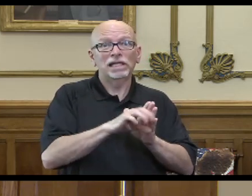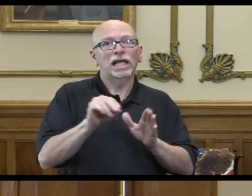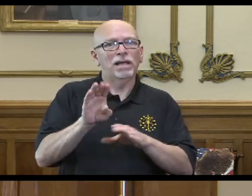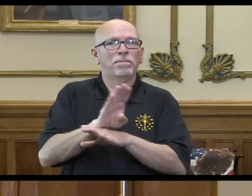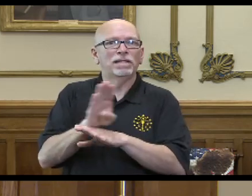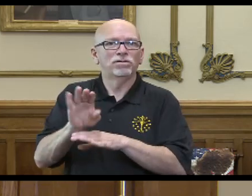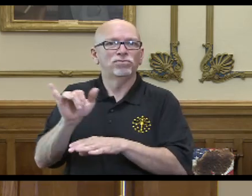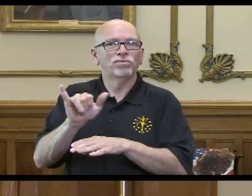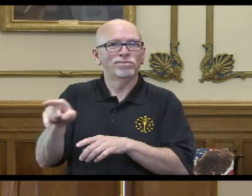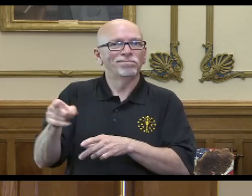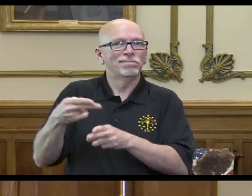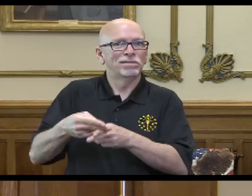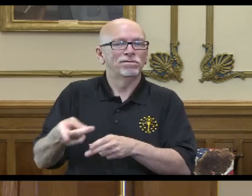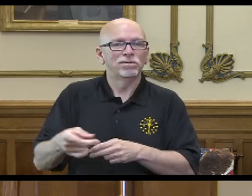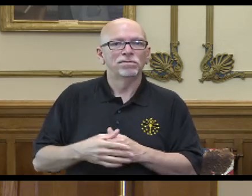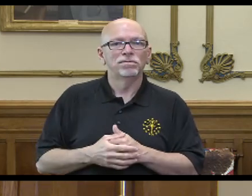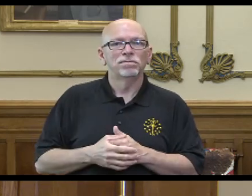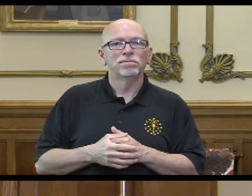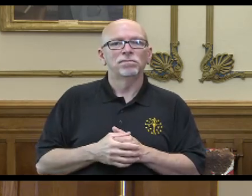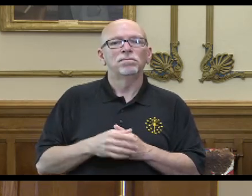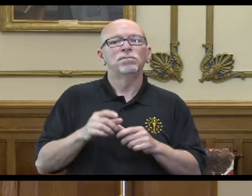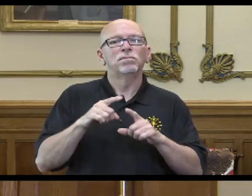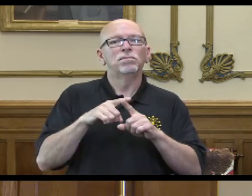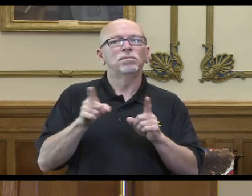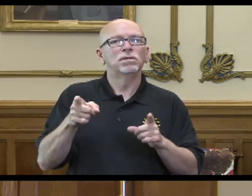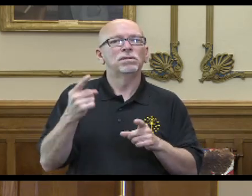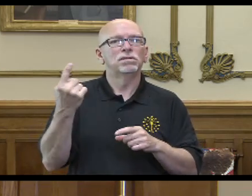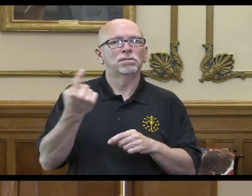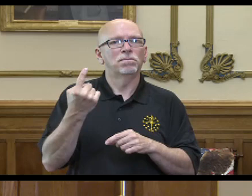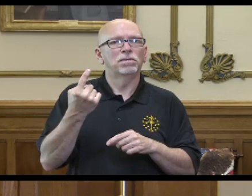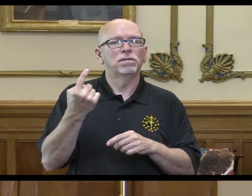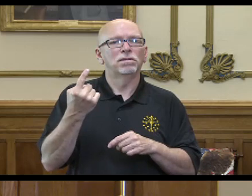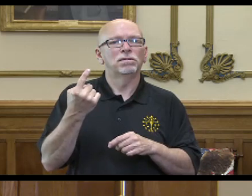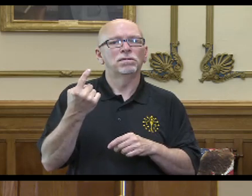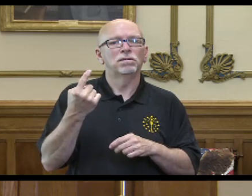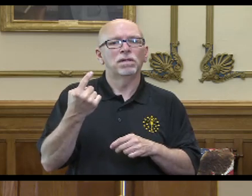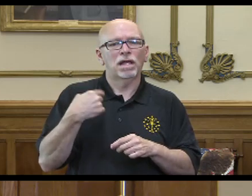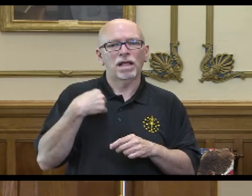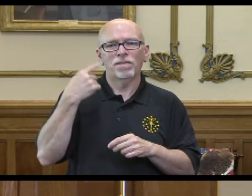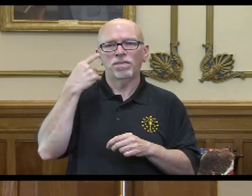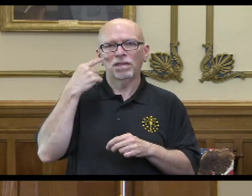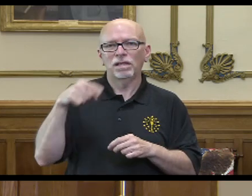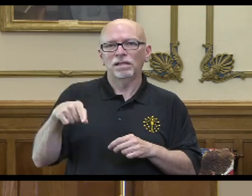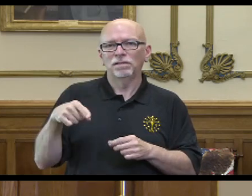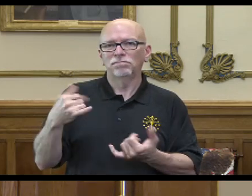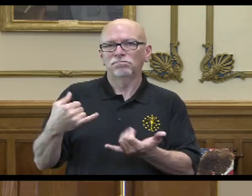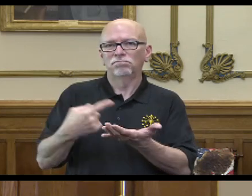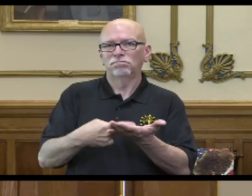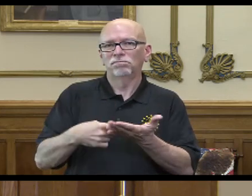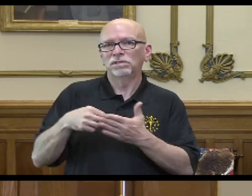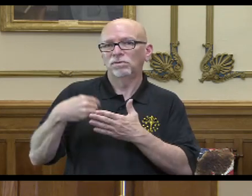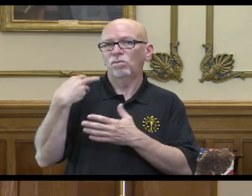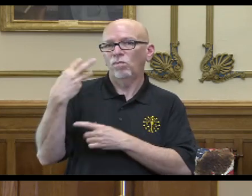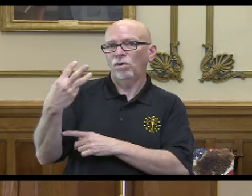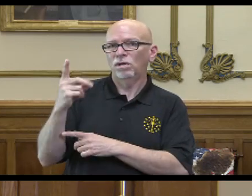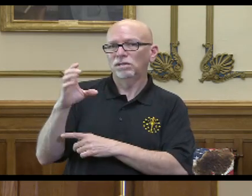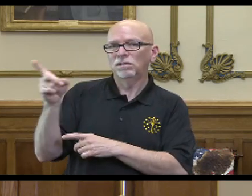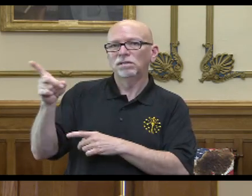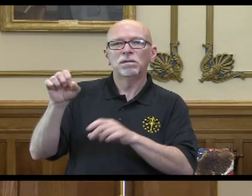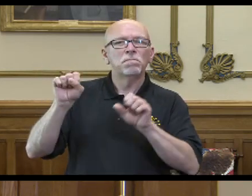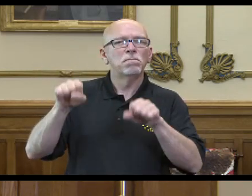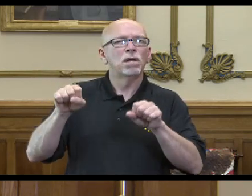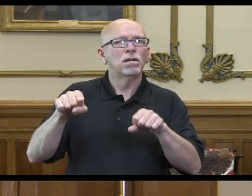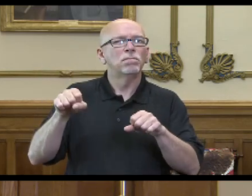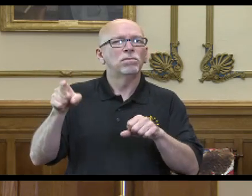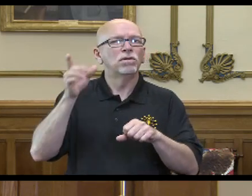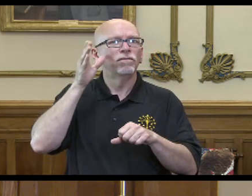businesses that you refer to. But it's something that I think is being discussed out in Washington as far as